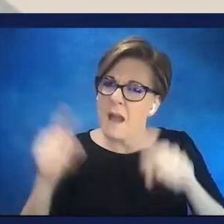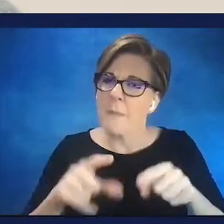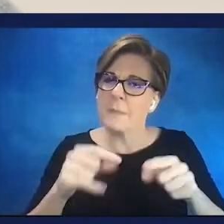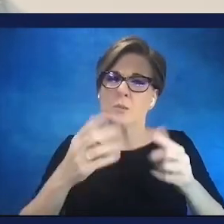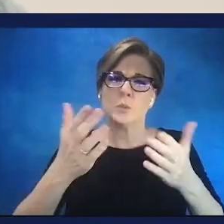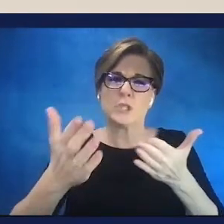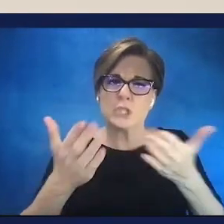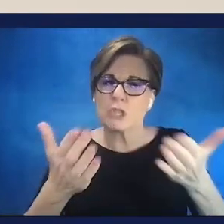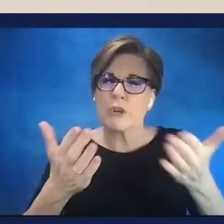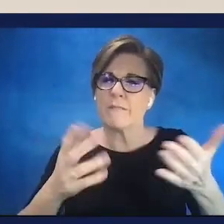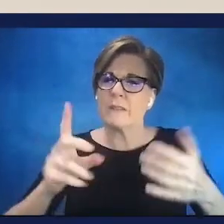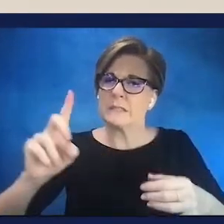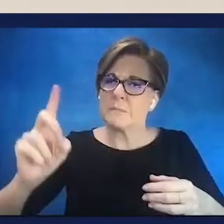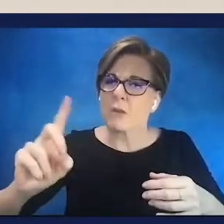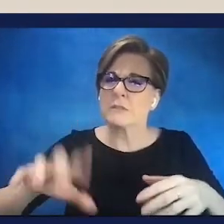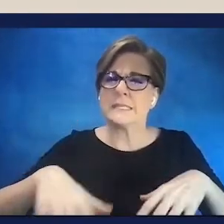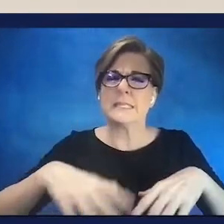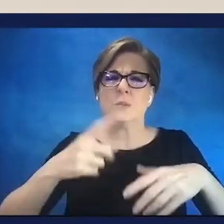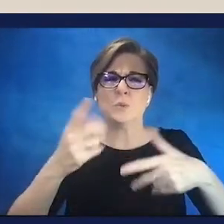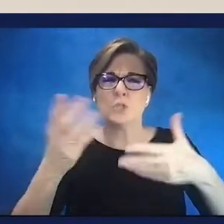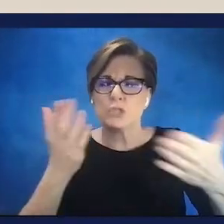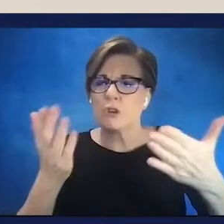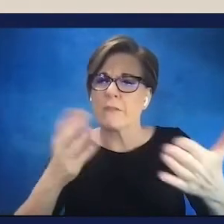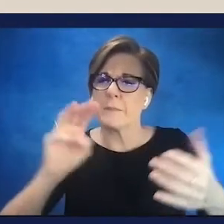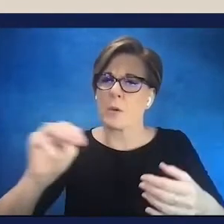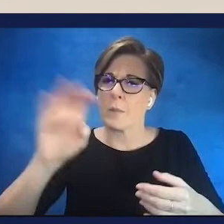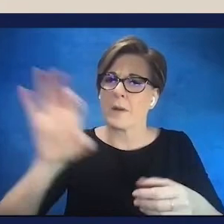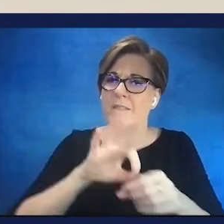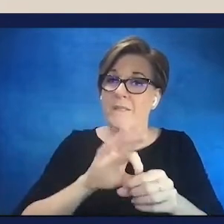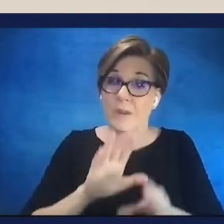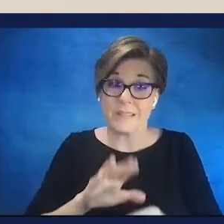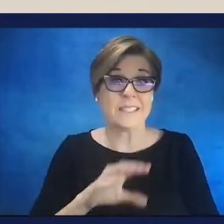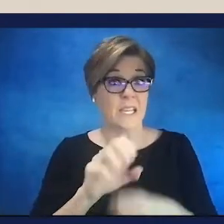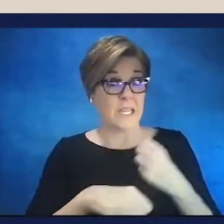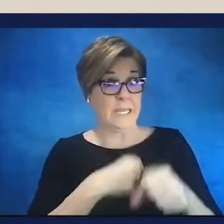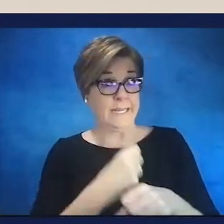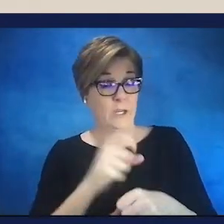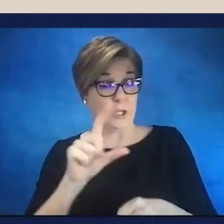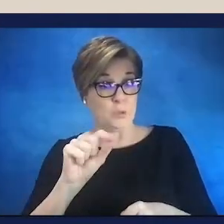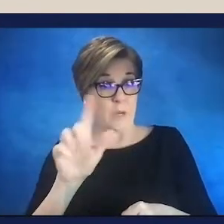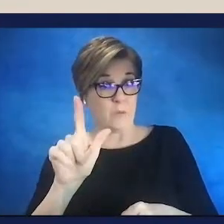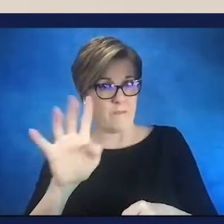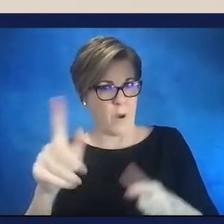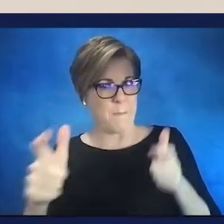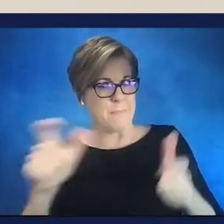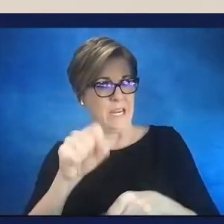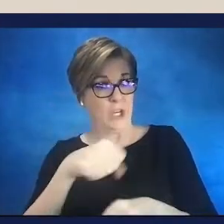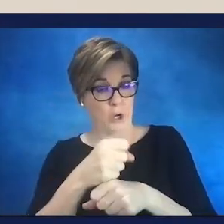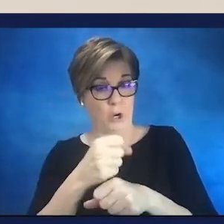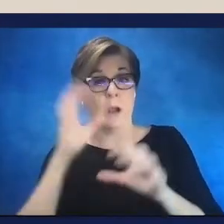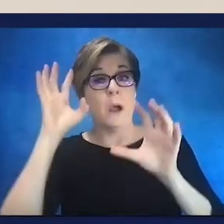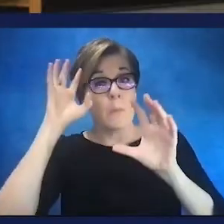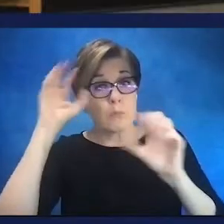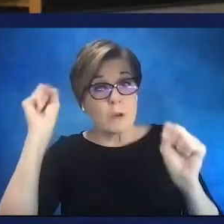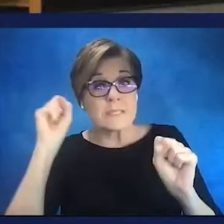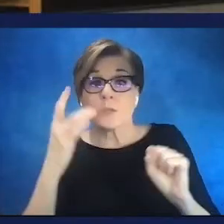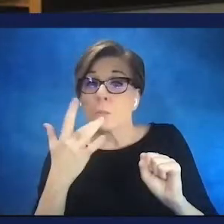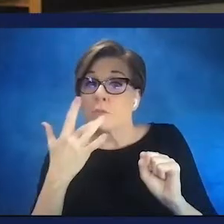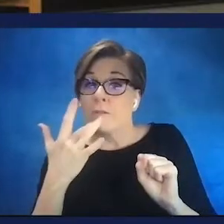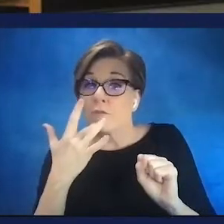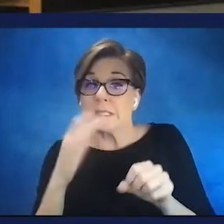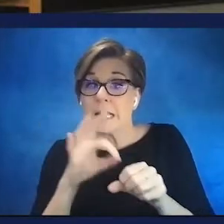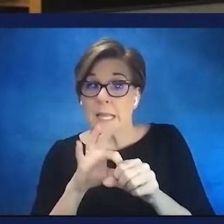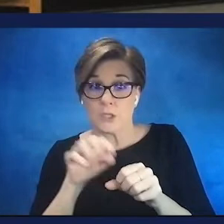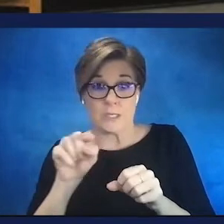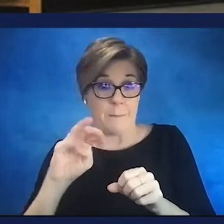serve democracy, serve Maricopa County voters. Well, 2024 is going to be a big year. We have the presidential preference